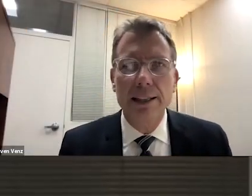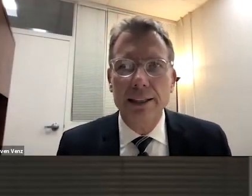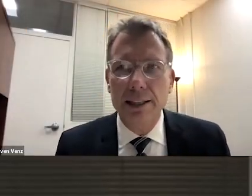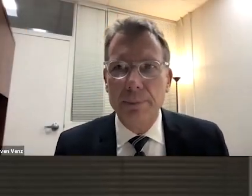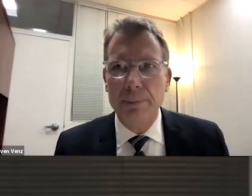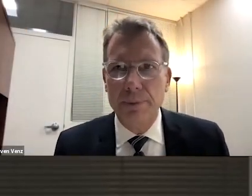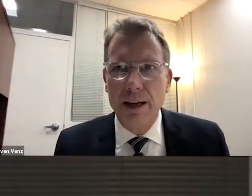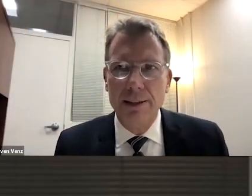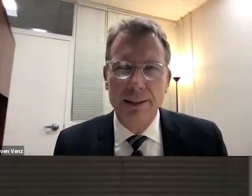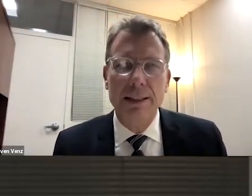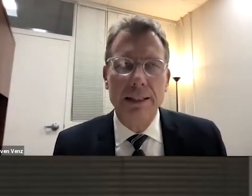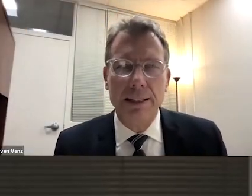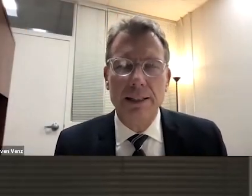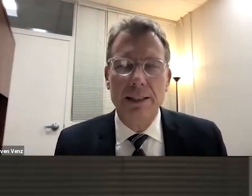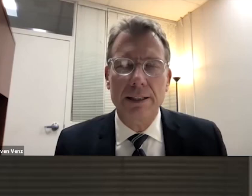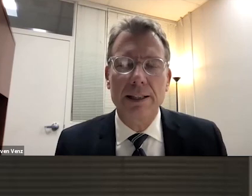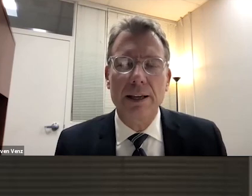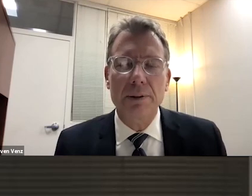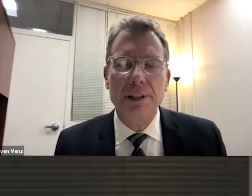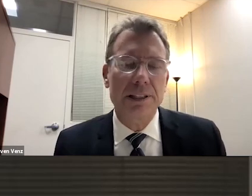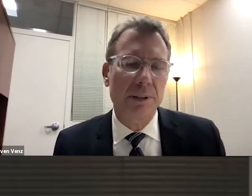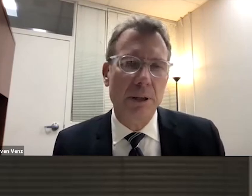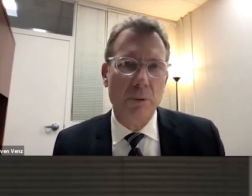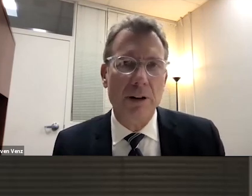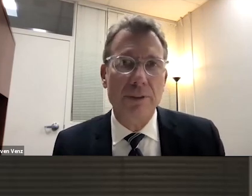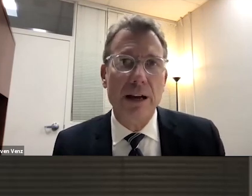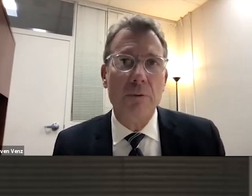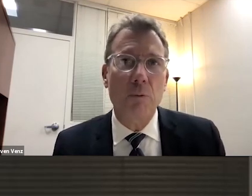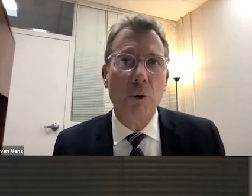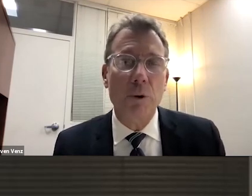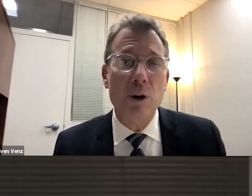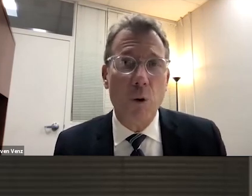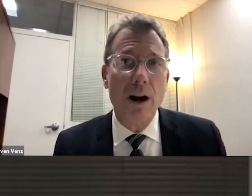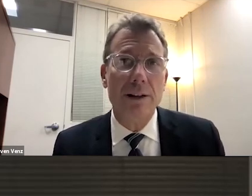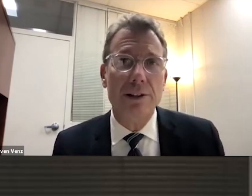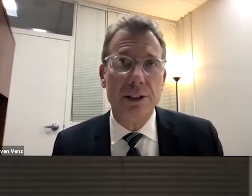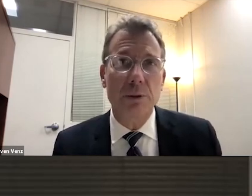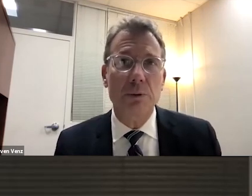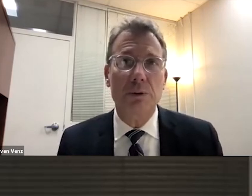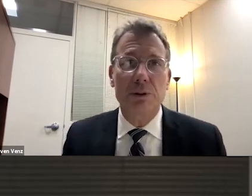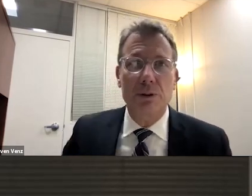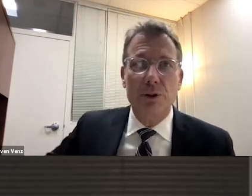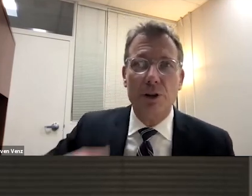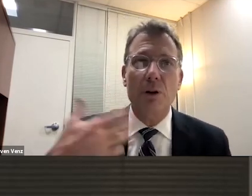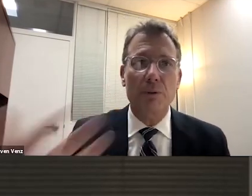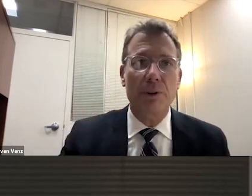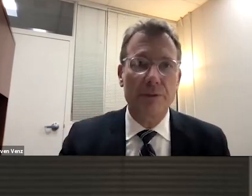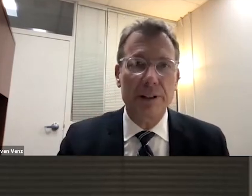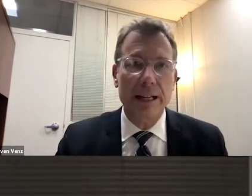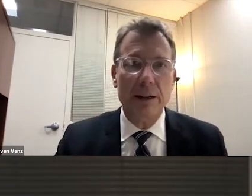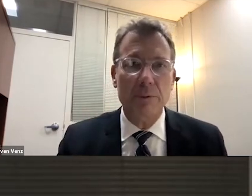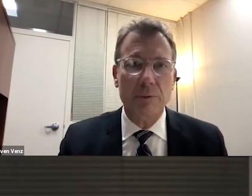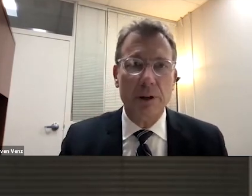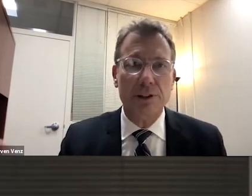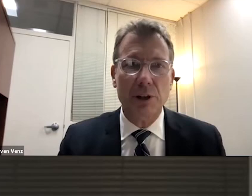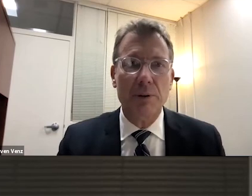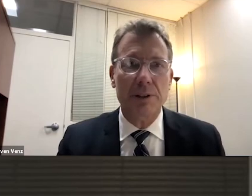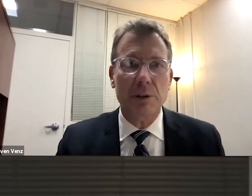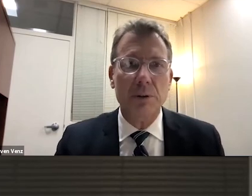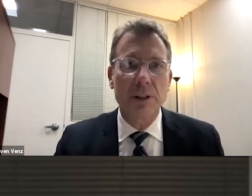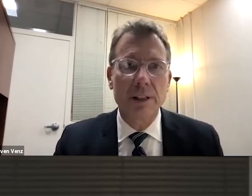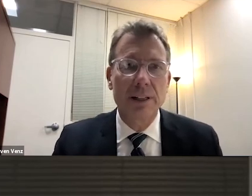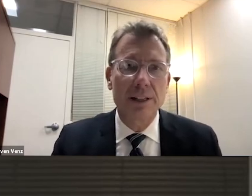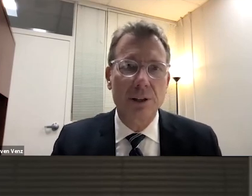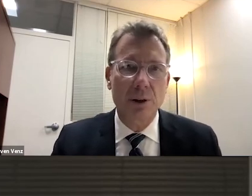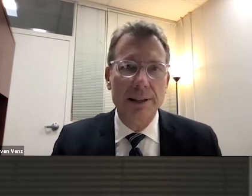I think the other thing to be aware of, that we're required to show the funding and where it's going